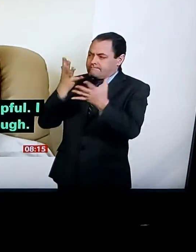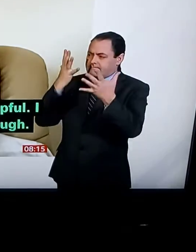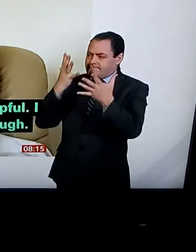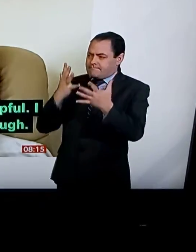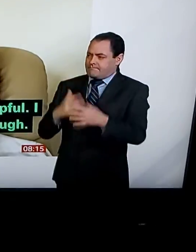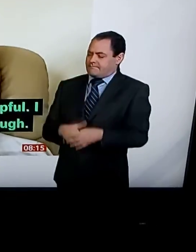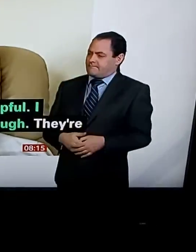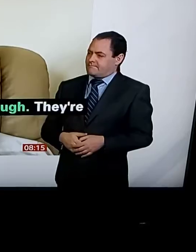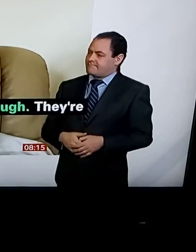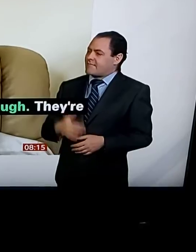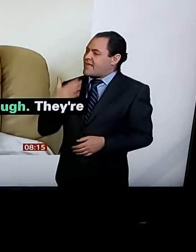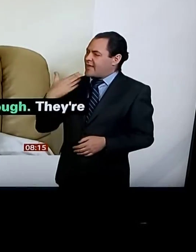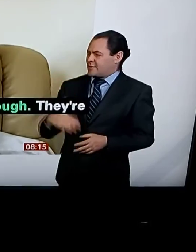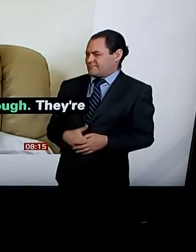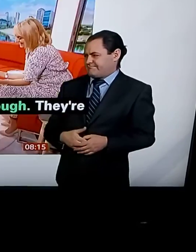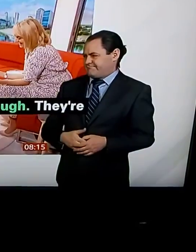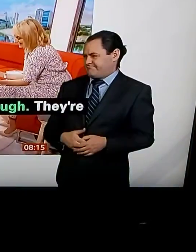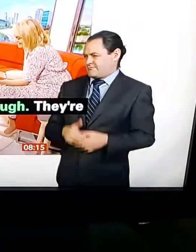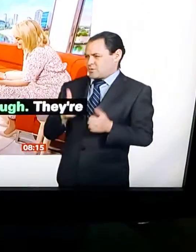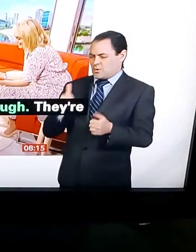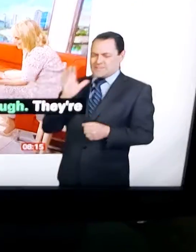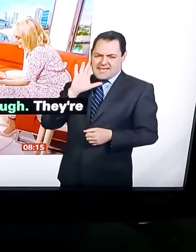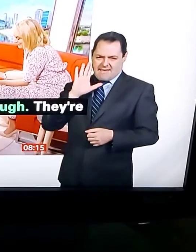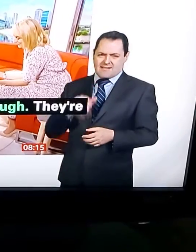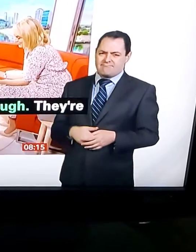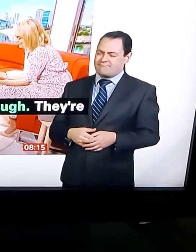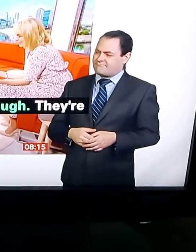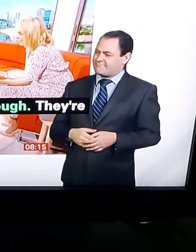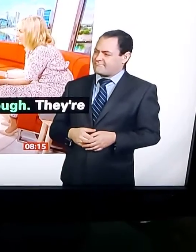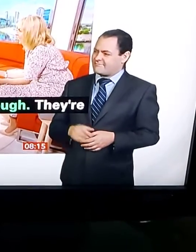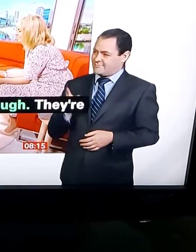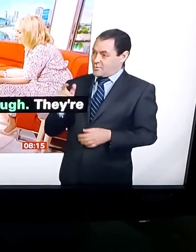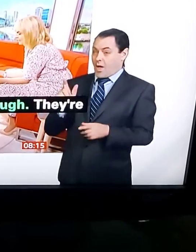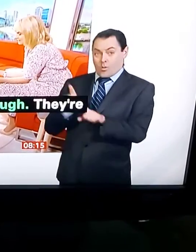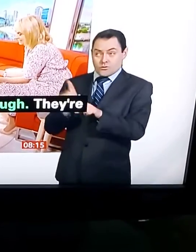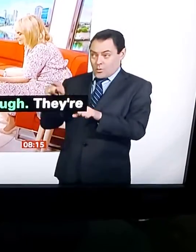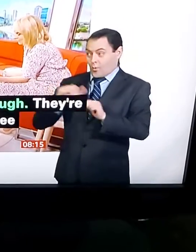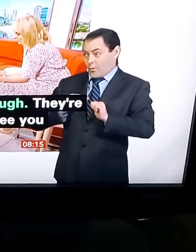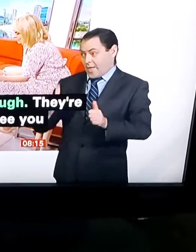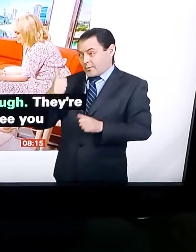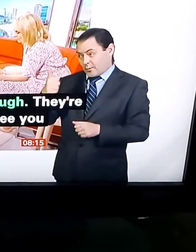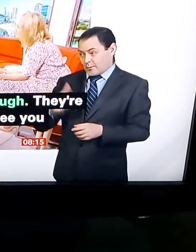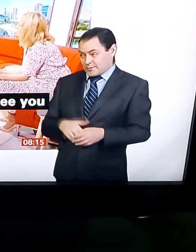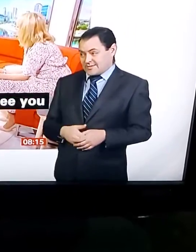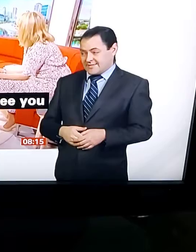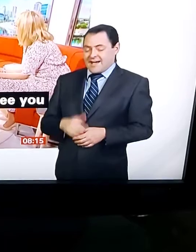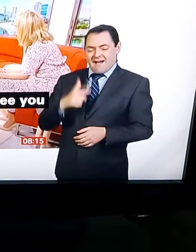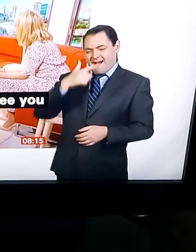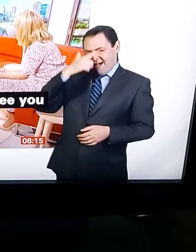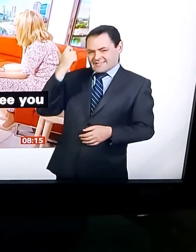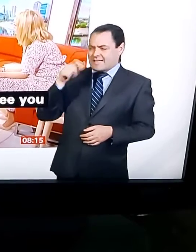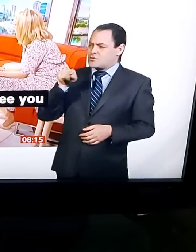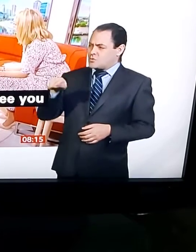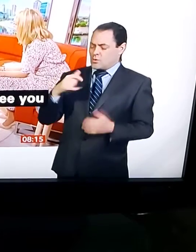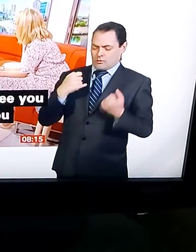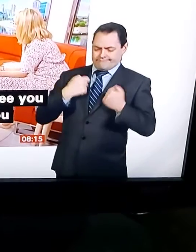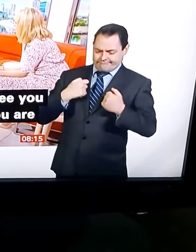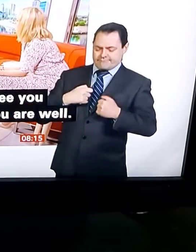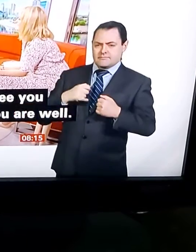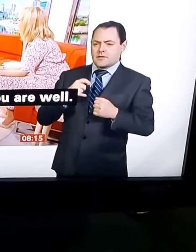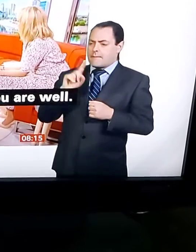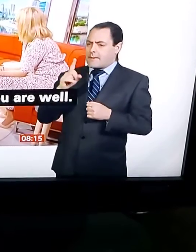It's lovely to see you saying that and see that you were well. I understand that when you were ill, people asked you whether